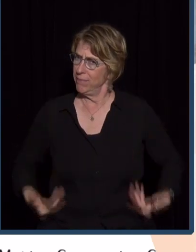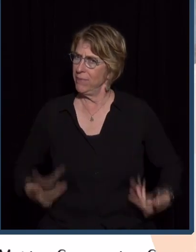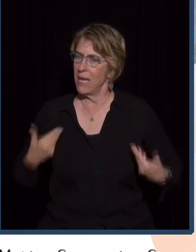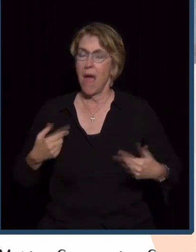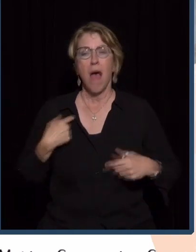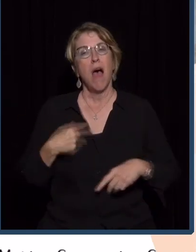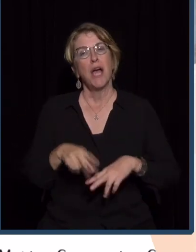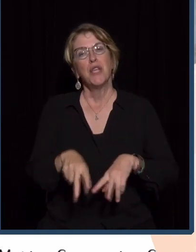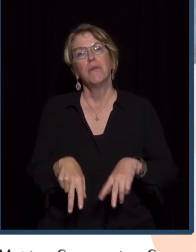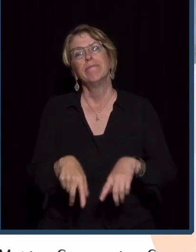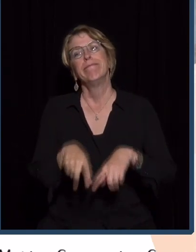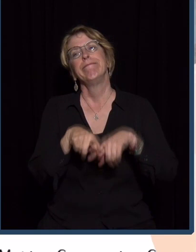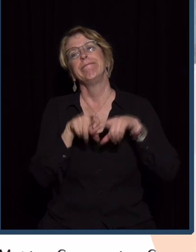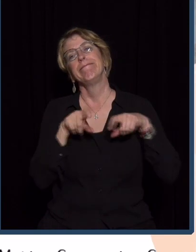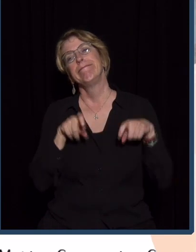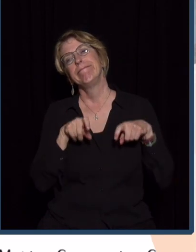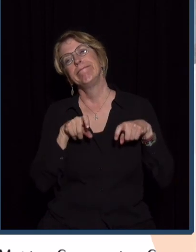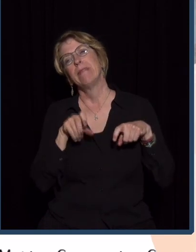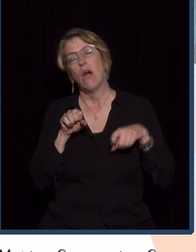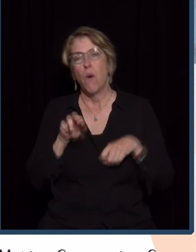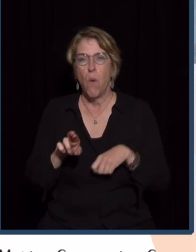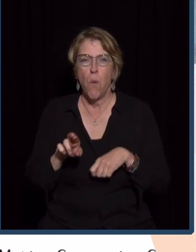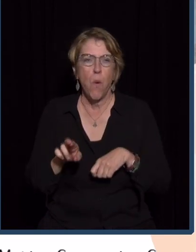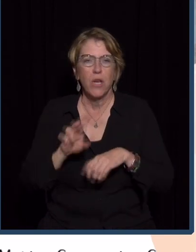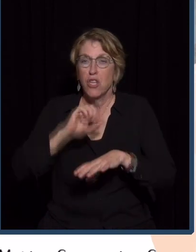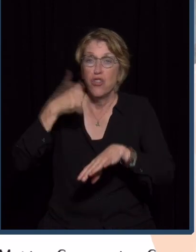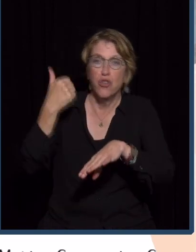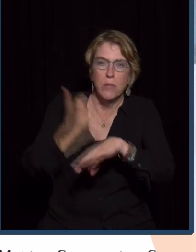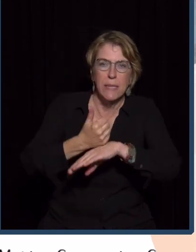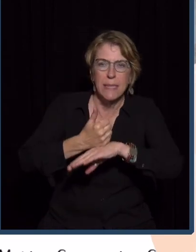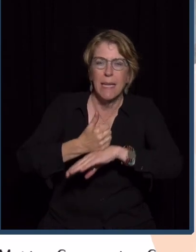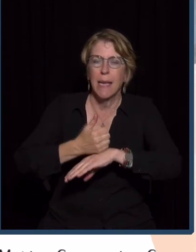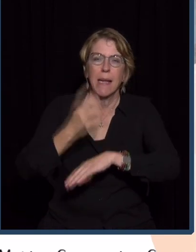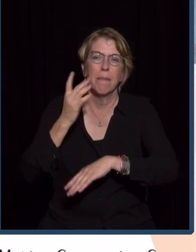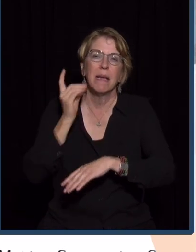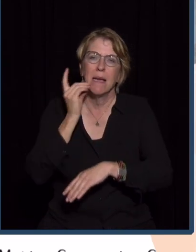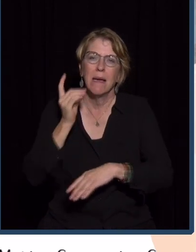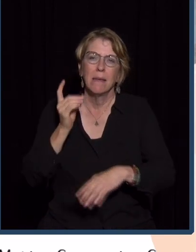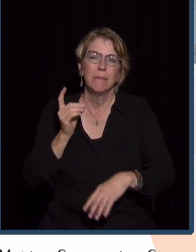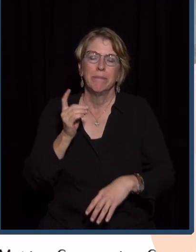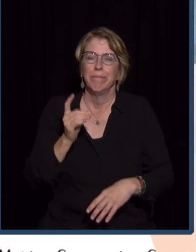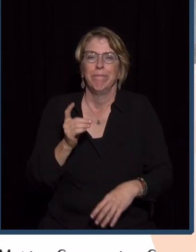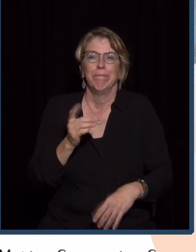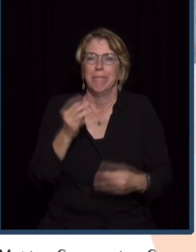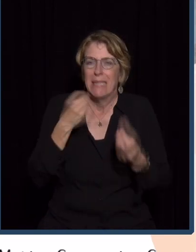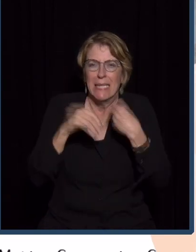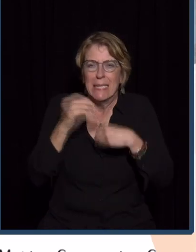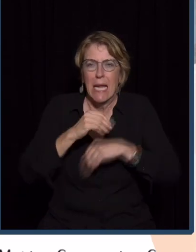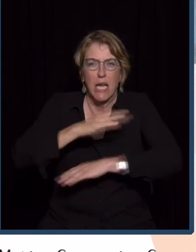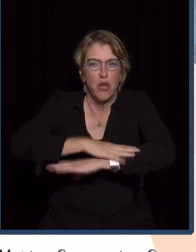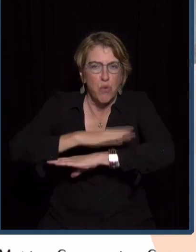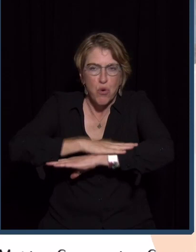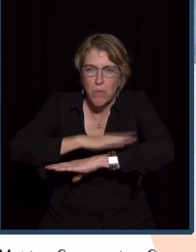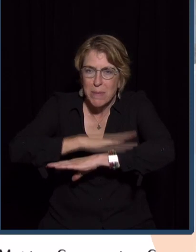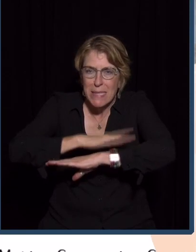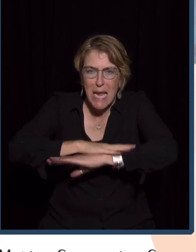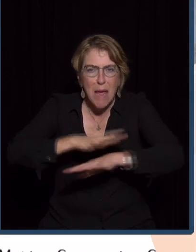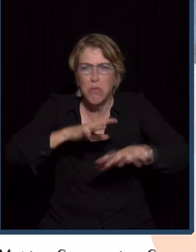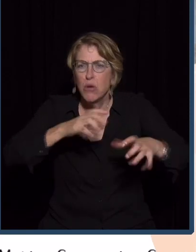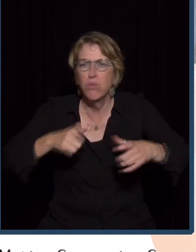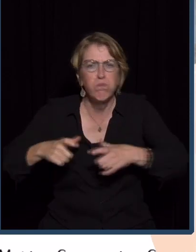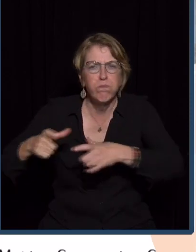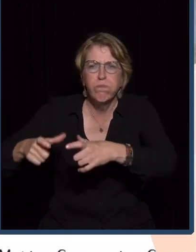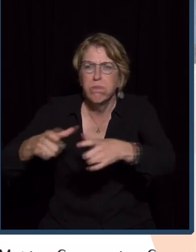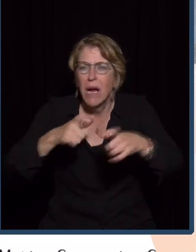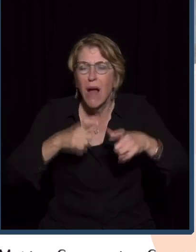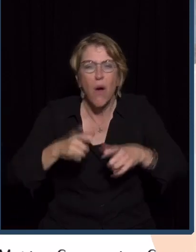back on your couch in your living room, or did you set the whole dining room table, or are you just like sitting on the floor in front of your TV eating out of containers? I